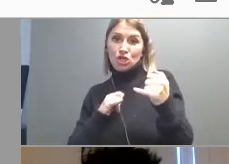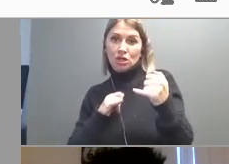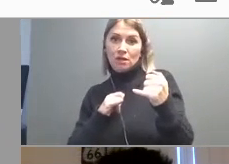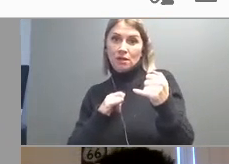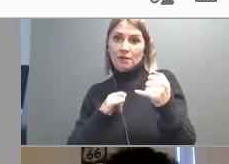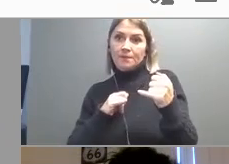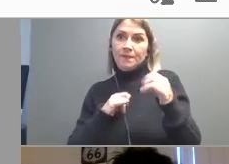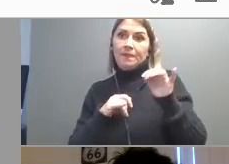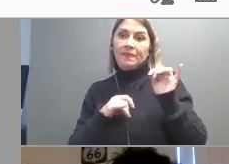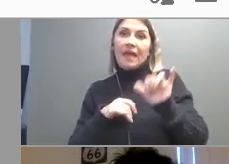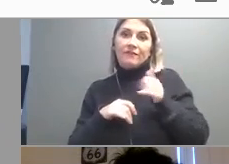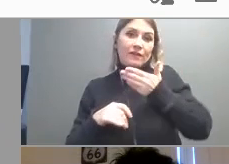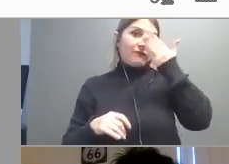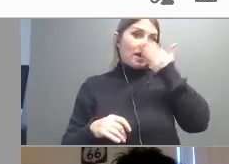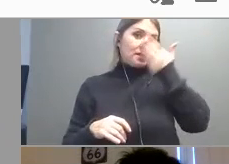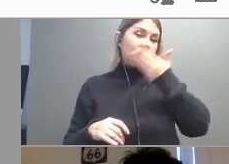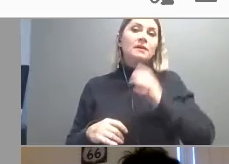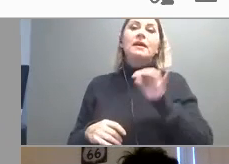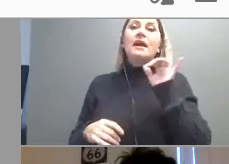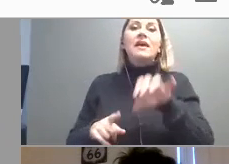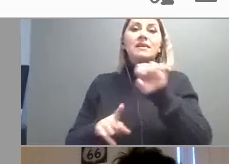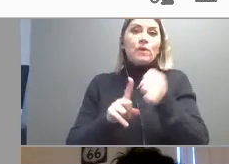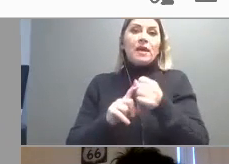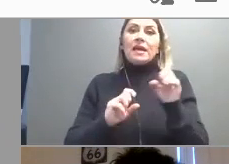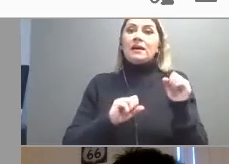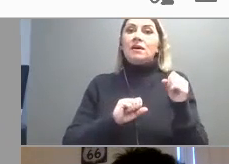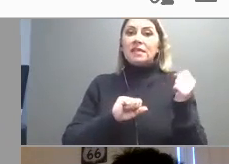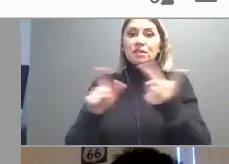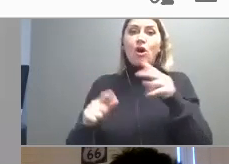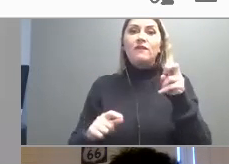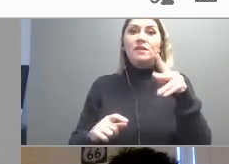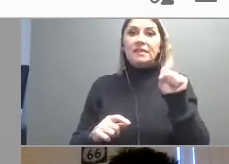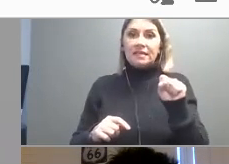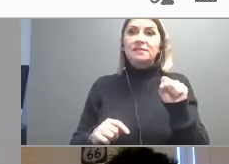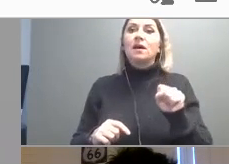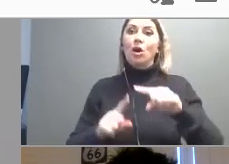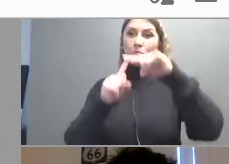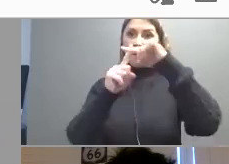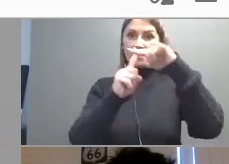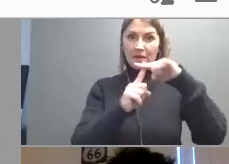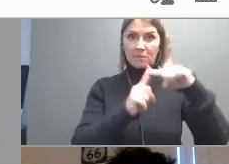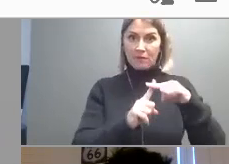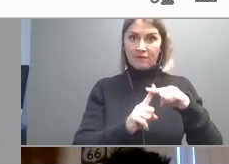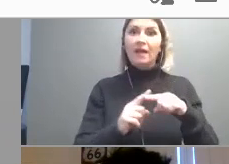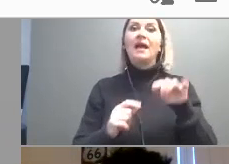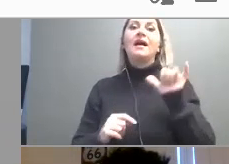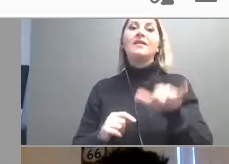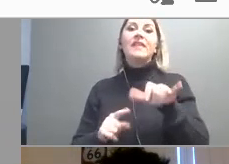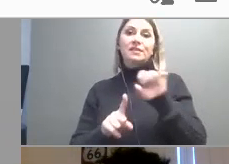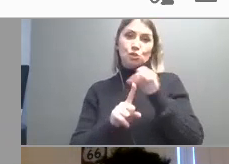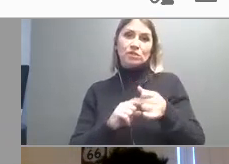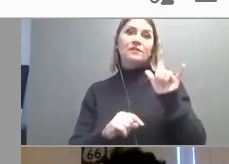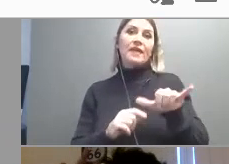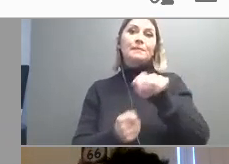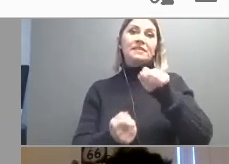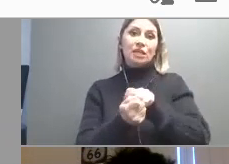very front, in that scenario, since all vertices are of positive numbers, then in that scenario, then that